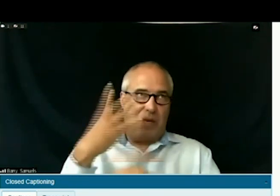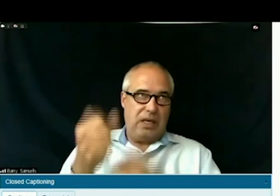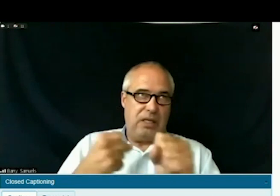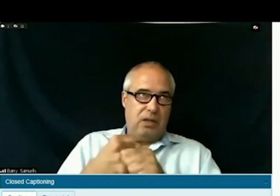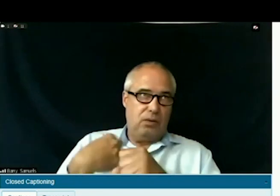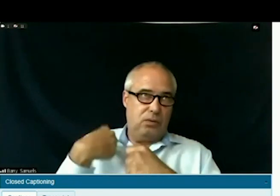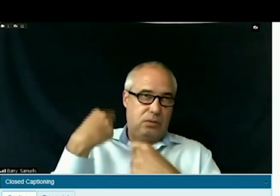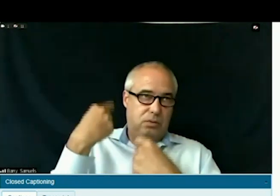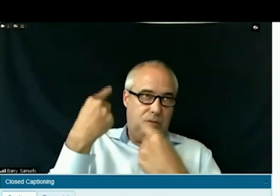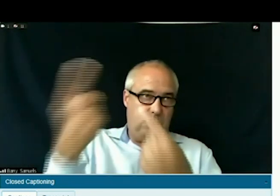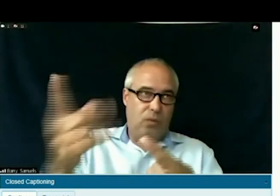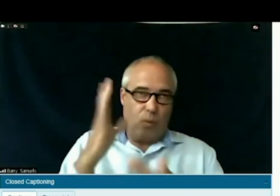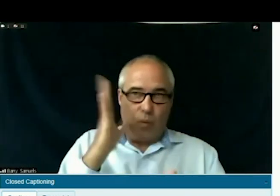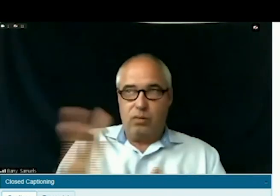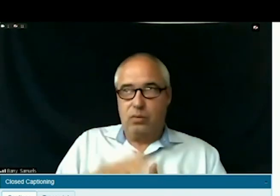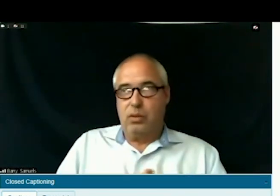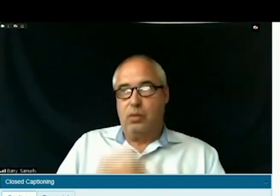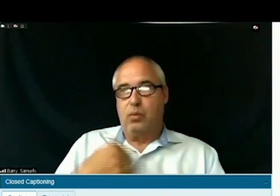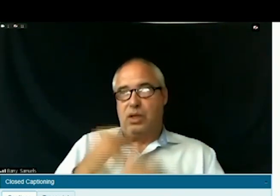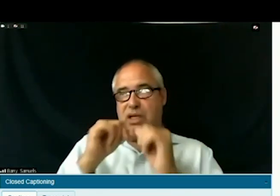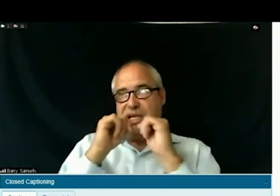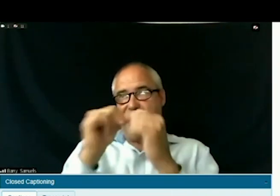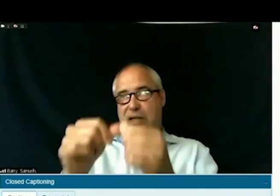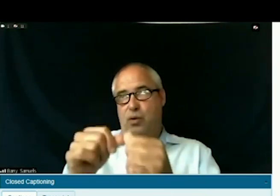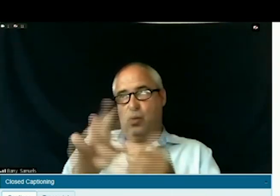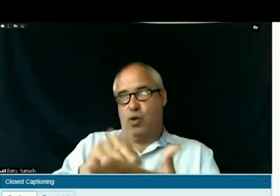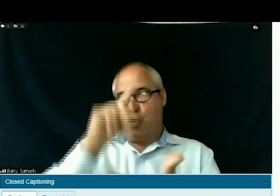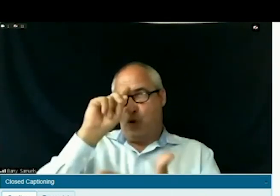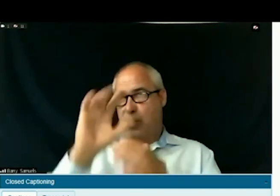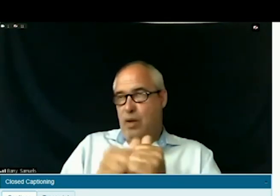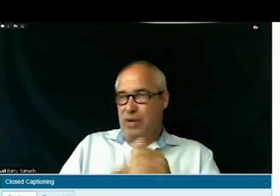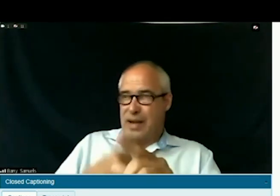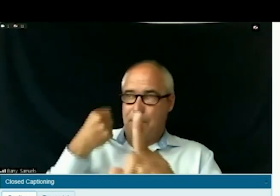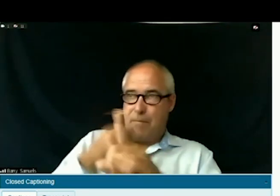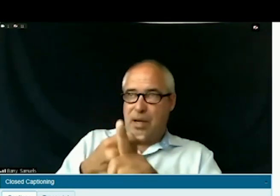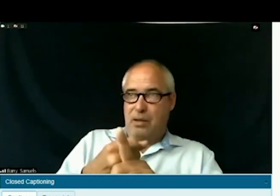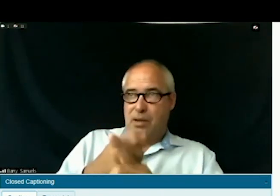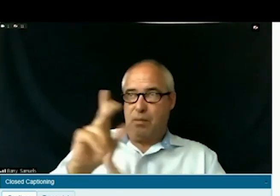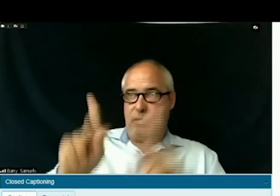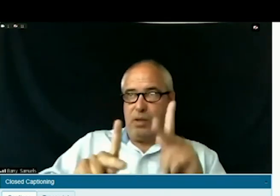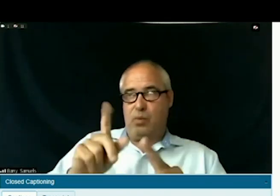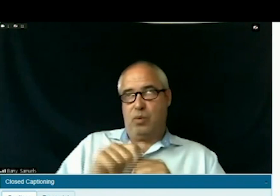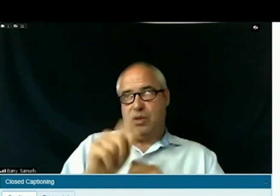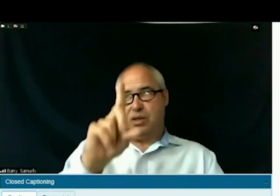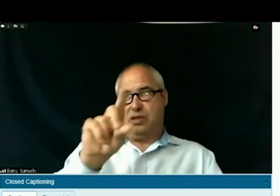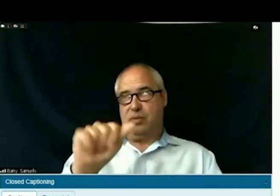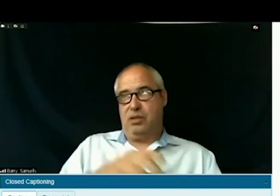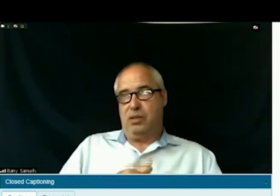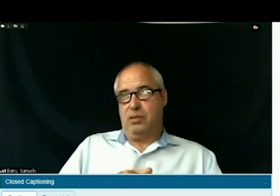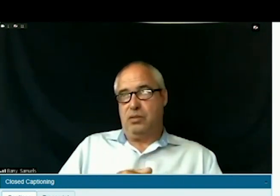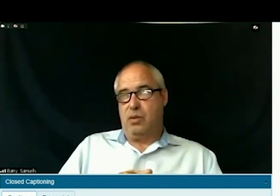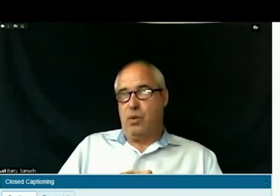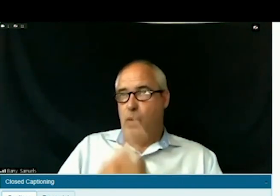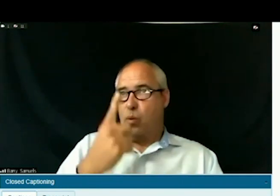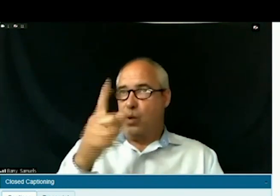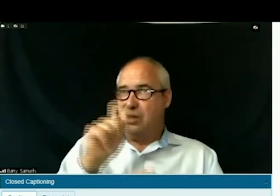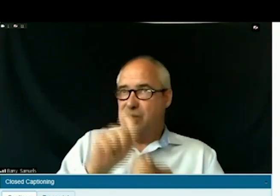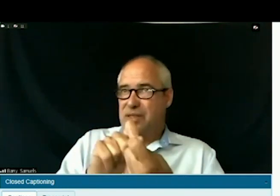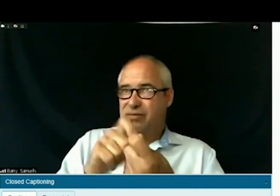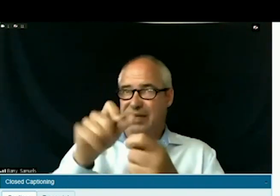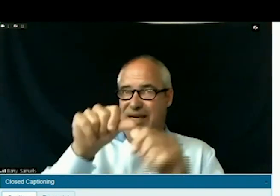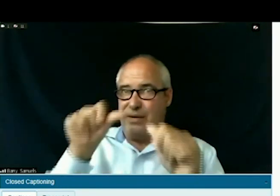come. And we have to continue this learning about the impact on persons with disabilities. One particular